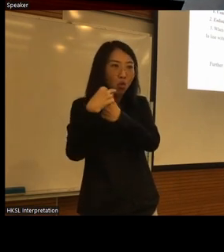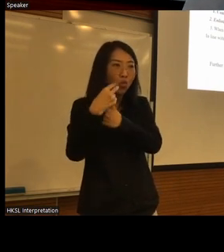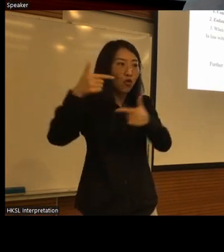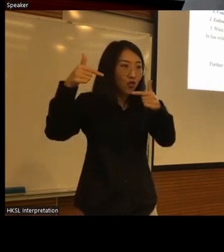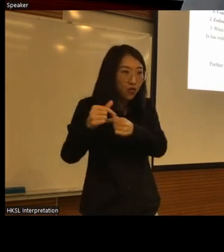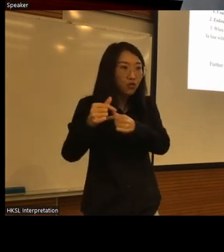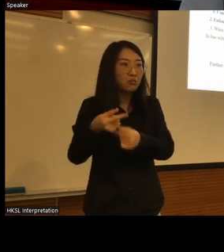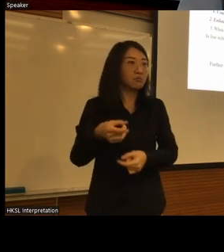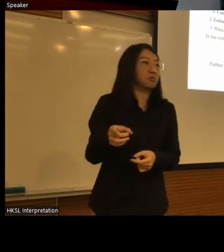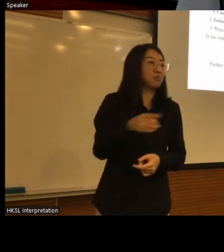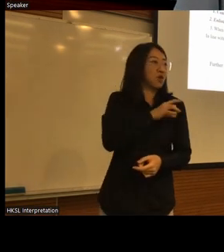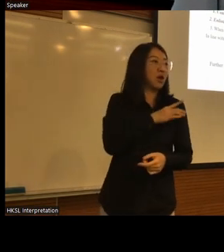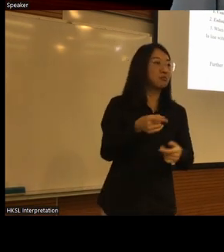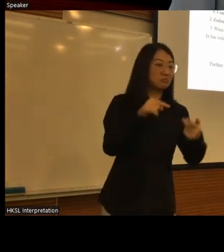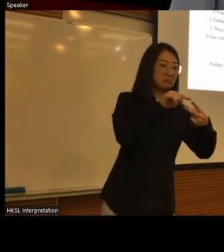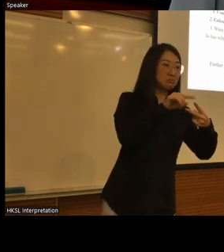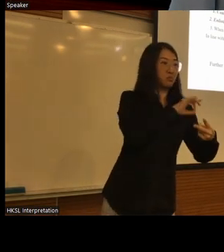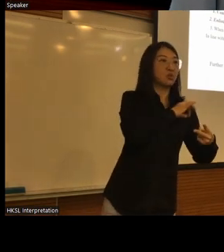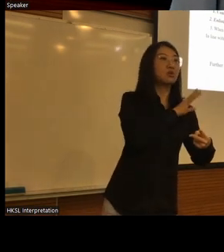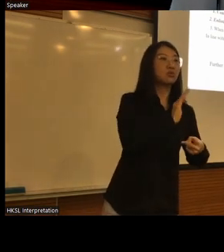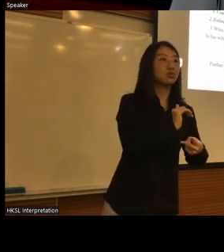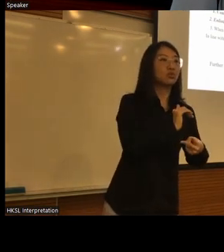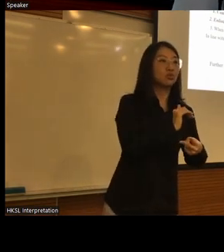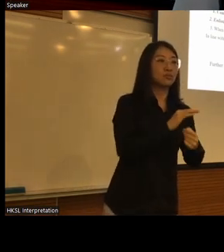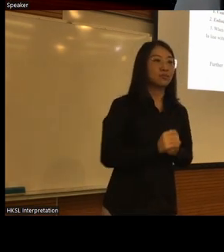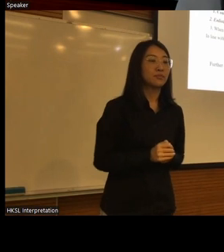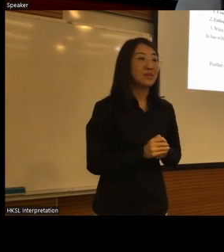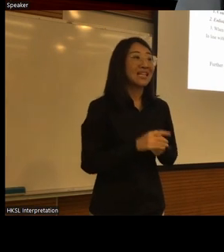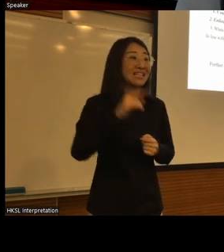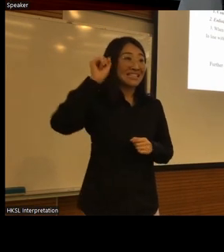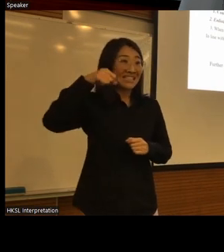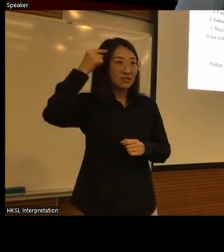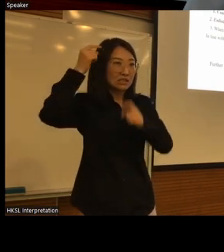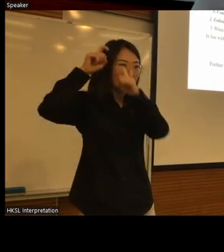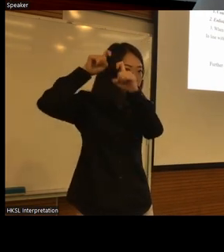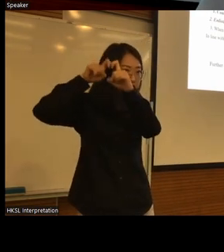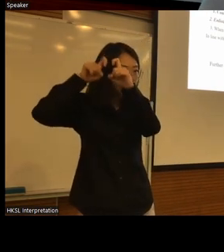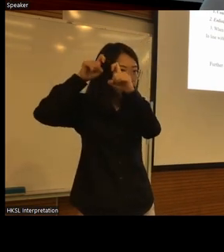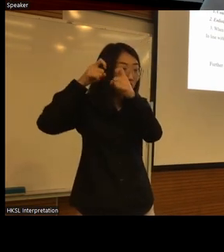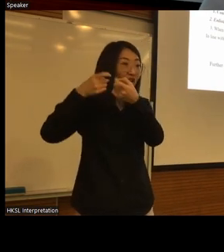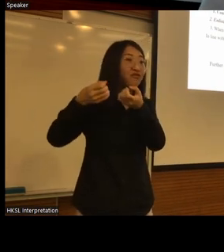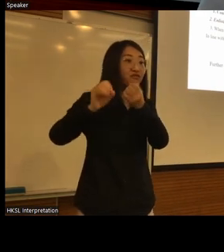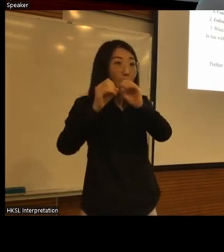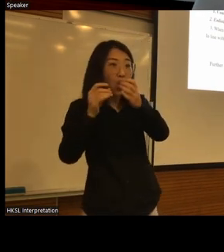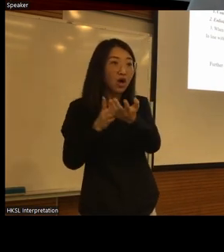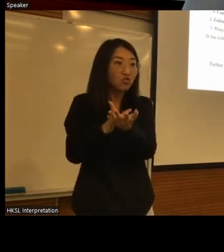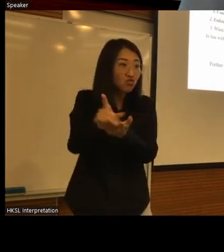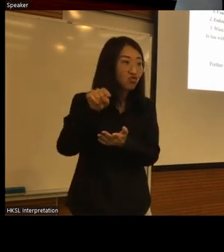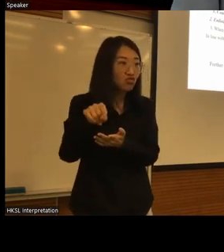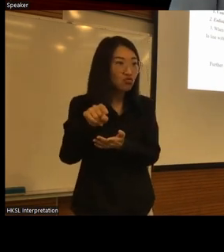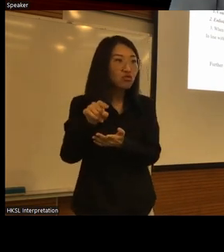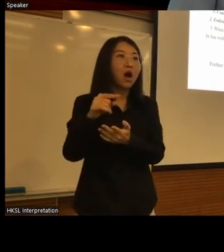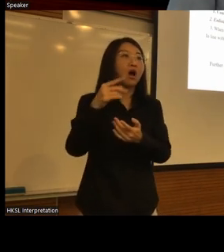Then I discovered that cognitive psychologists talked about various so-called executive functions